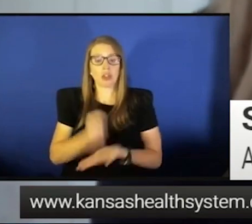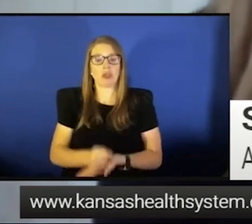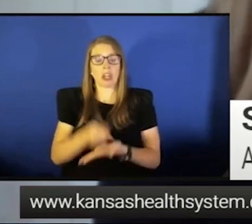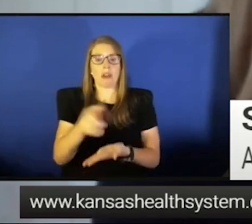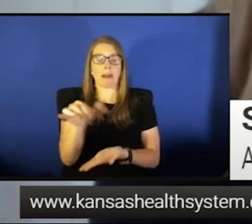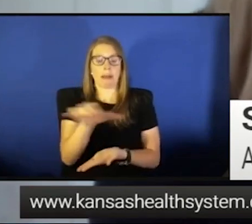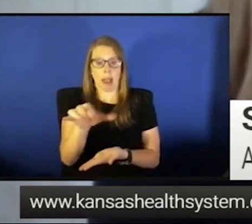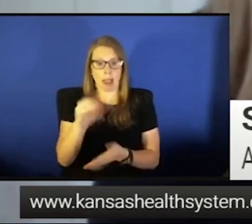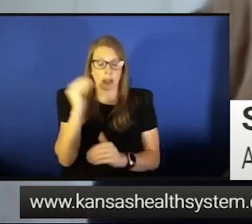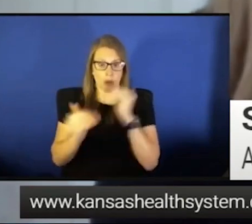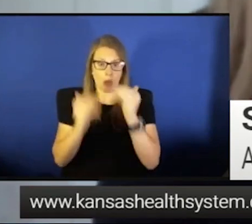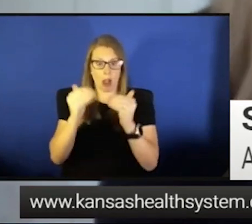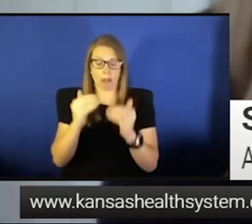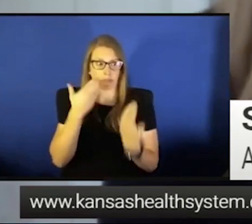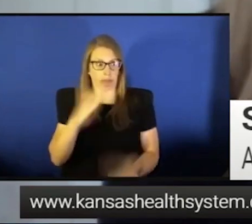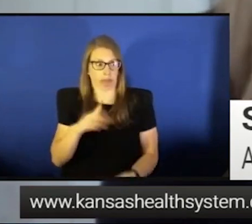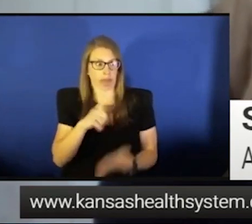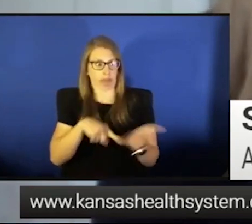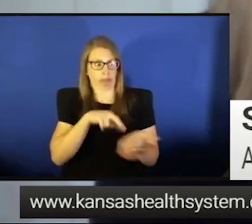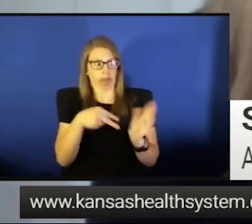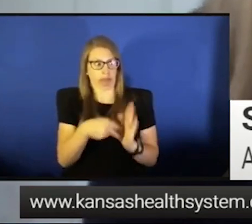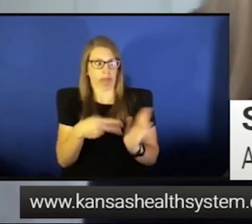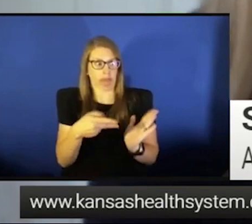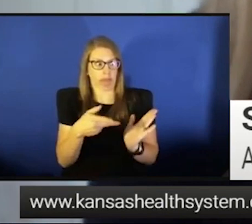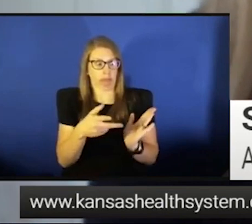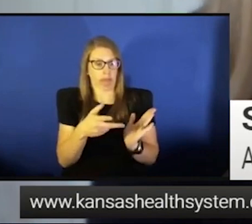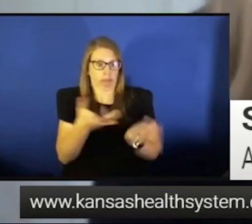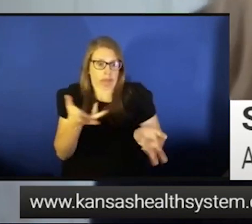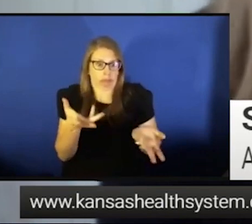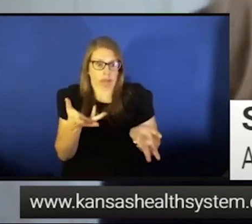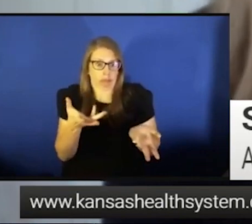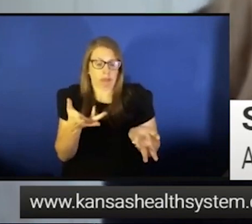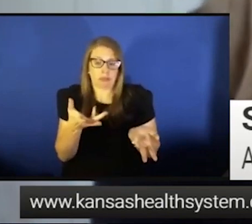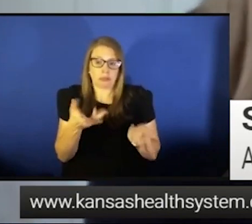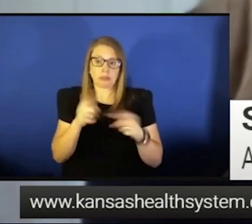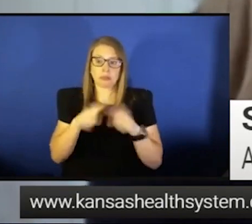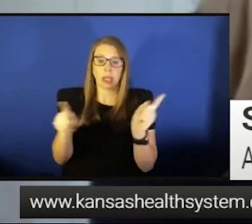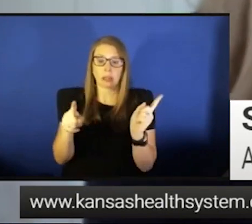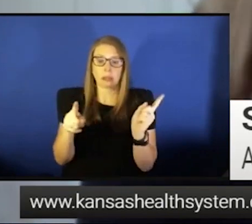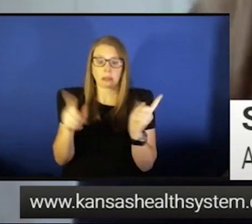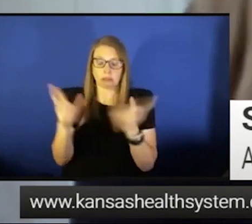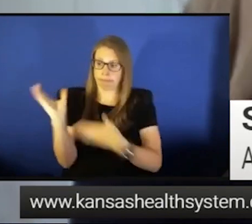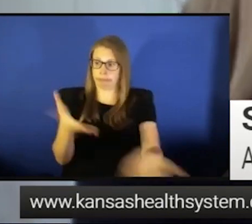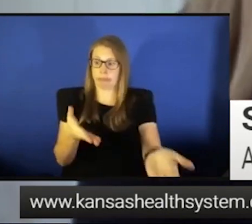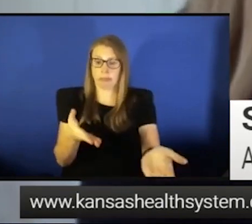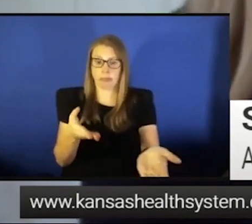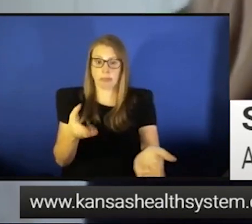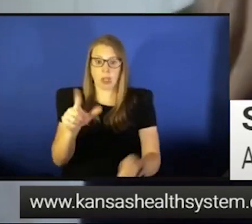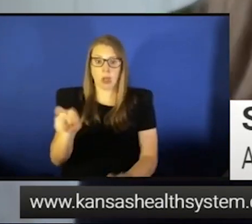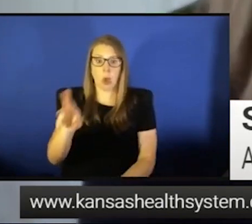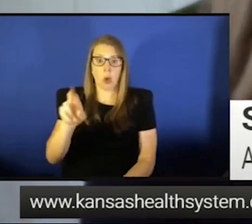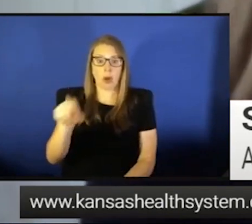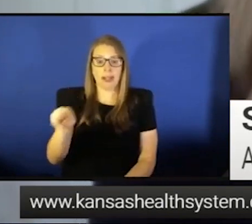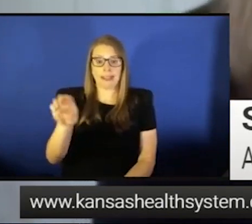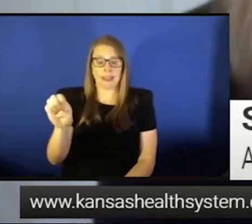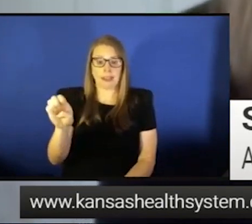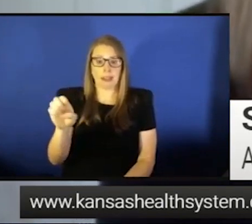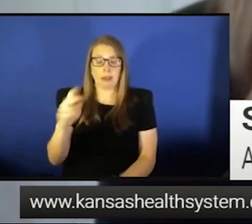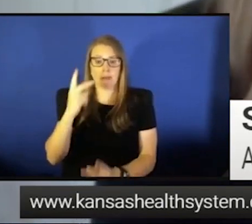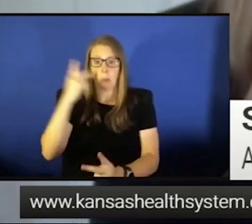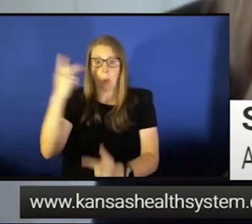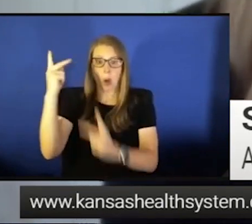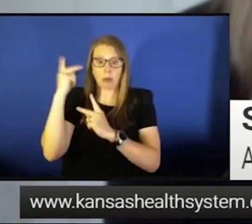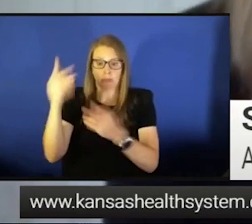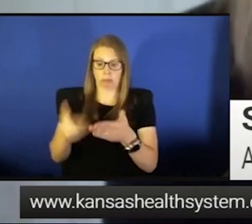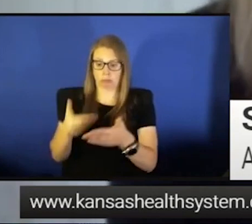I had no idea what he meant by that at the time. But we were taken by ambulance to Lawrence Memorial, which was the